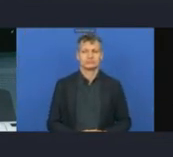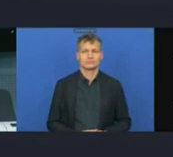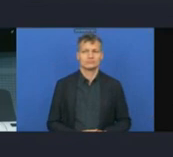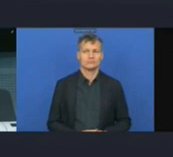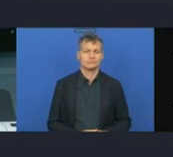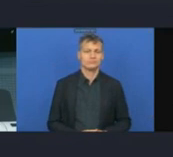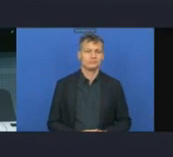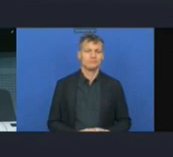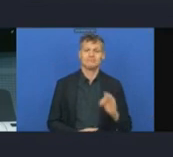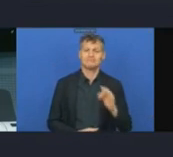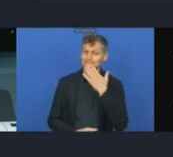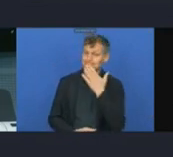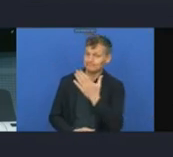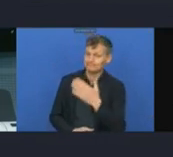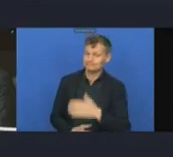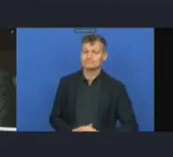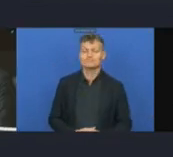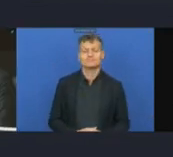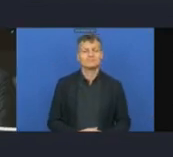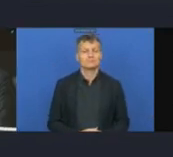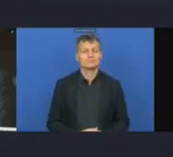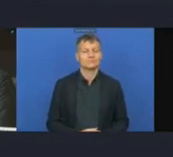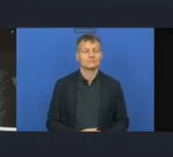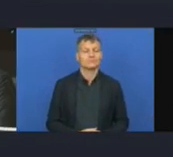Okay, thank you, Luciano. And this is